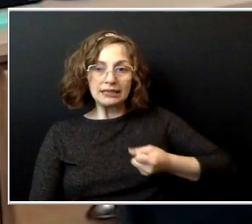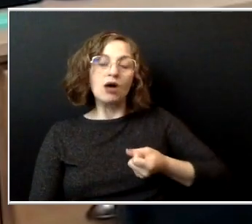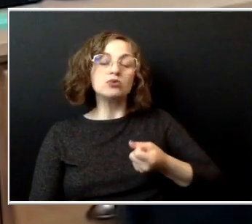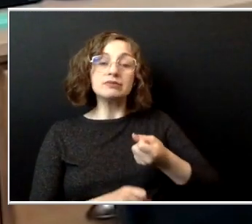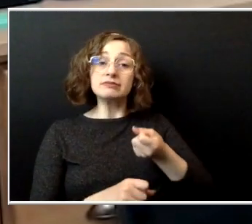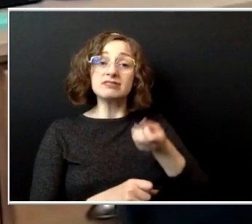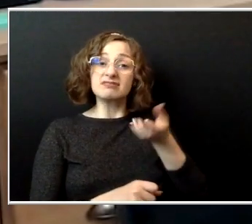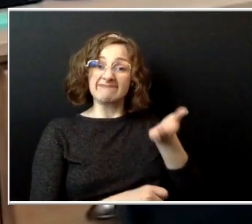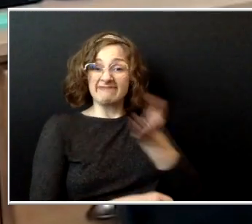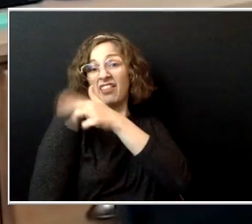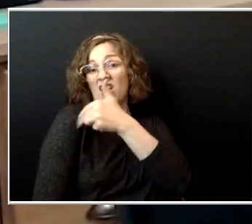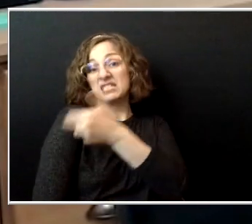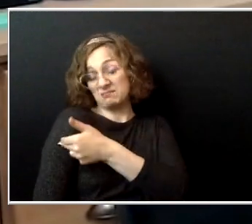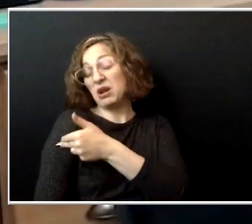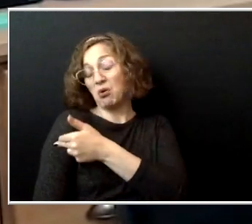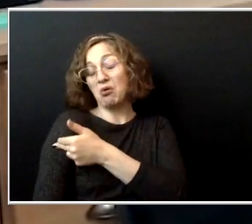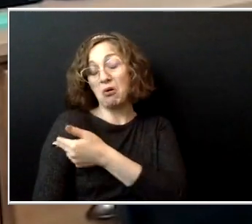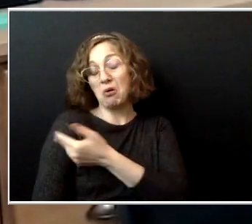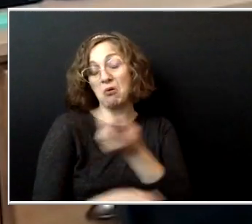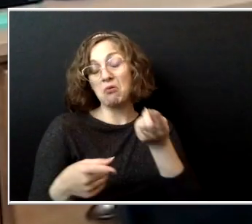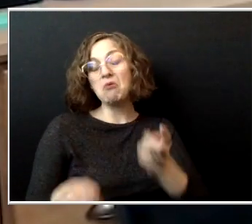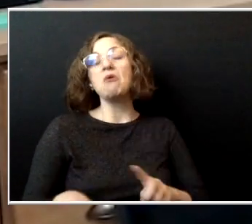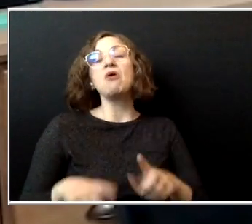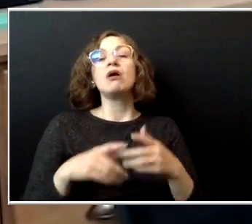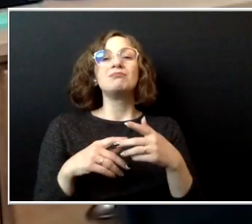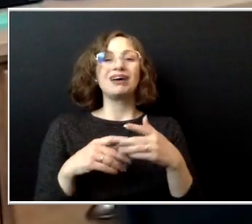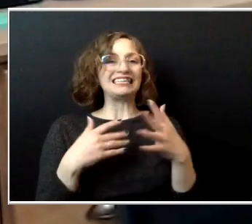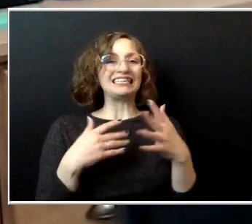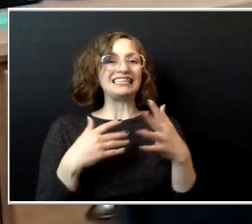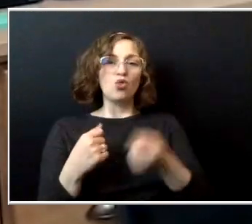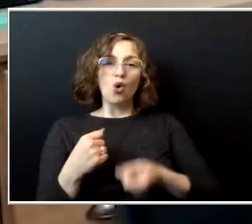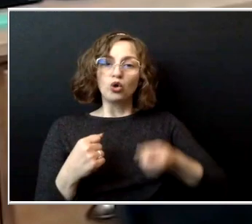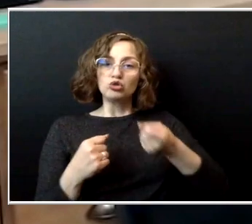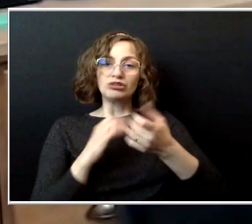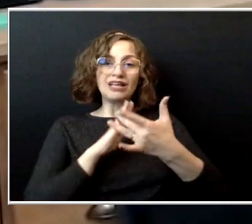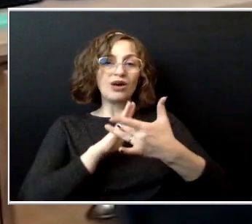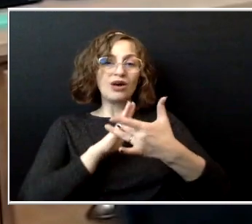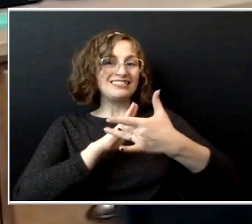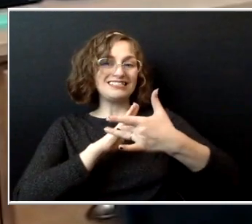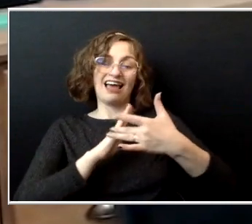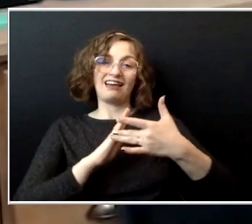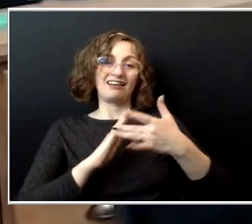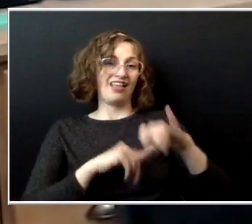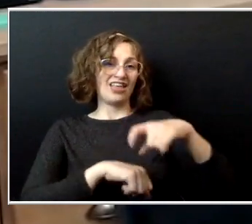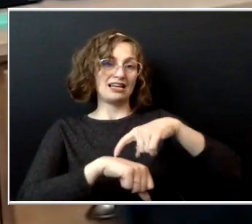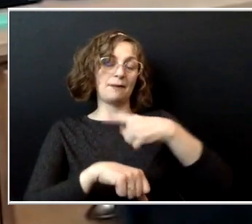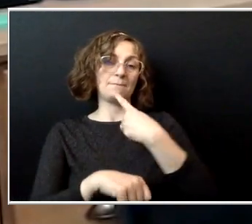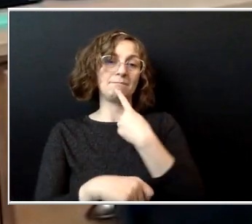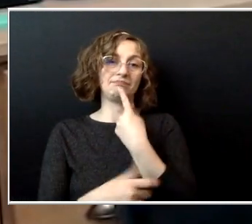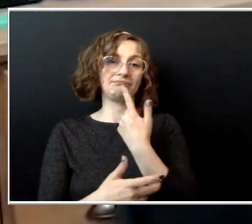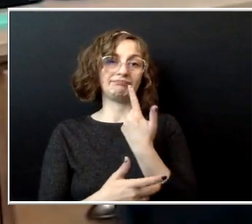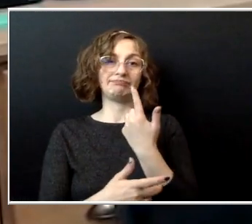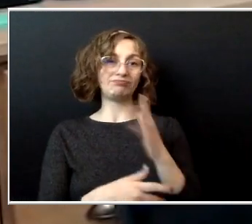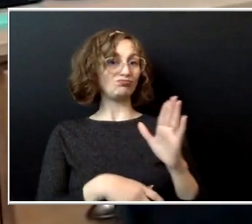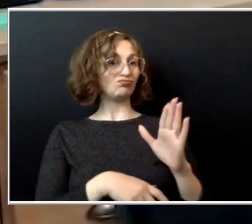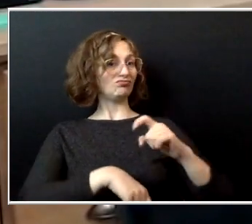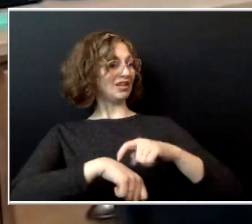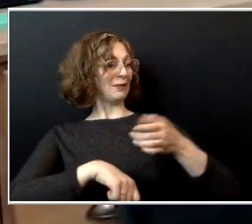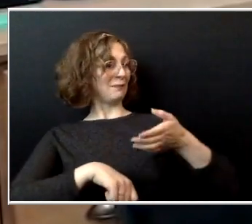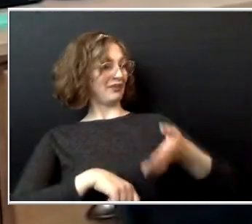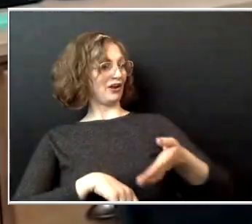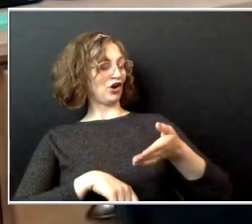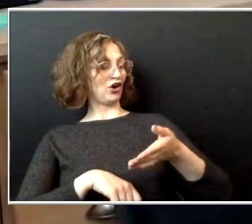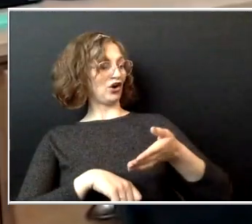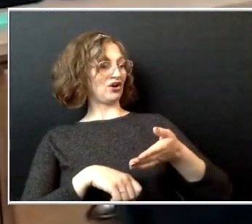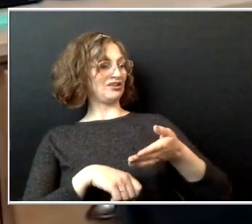check in on baby during that time. But even the ultrasound tech at that time told me that over the time she had worked there, other than a few traveling